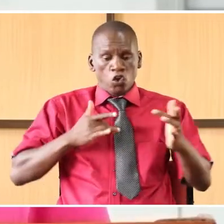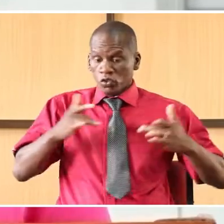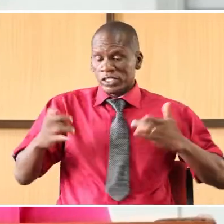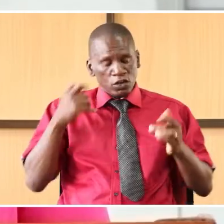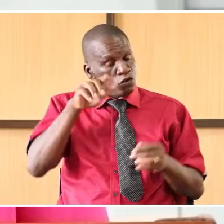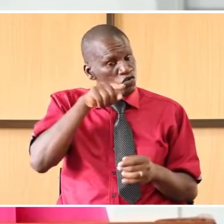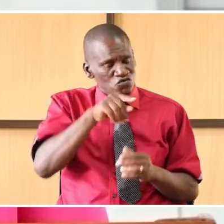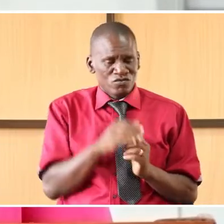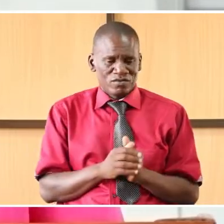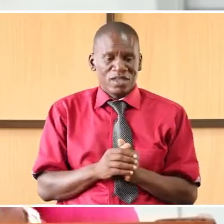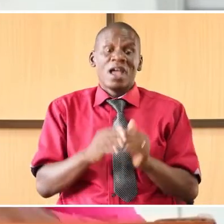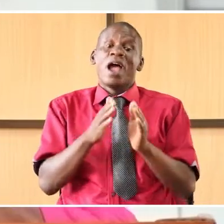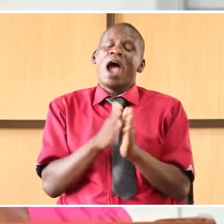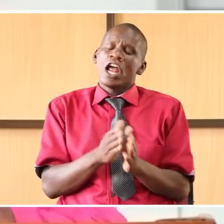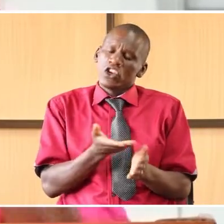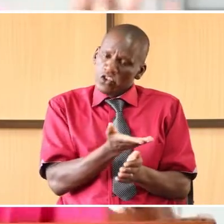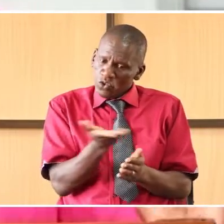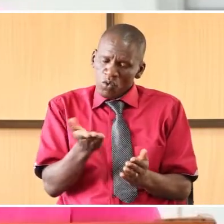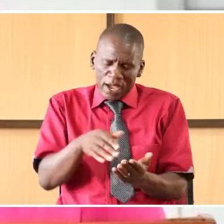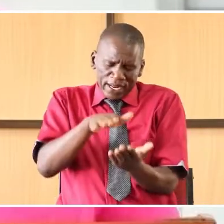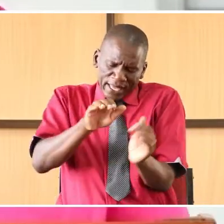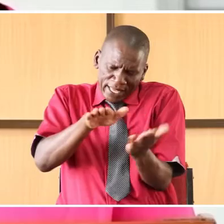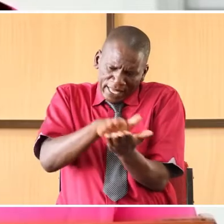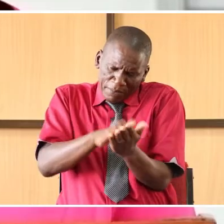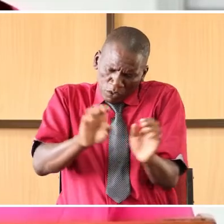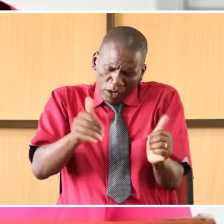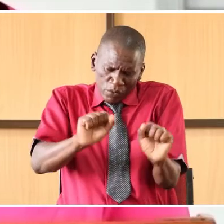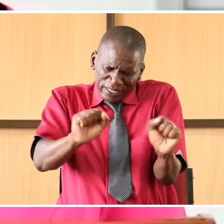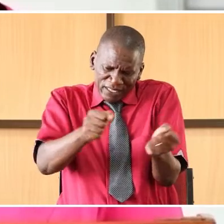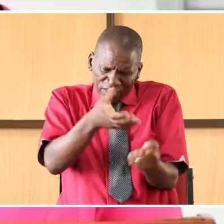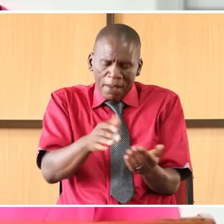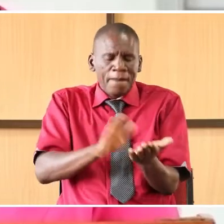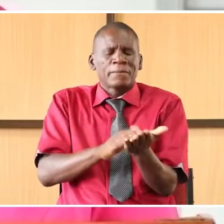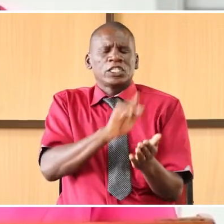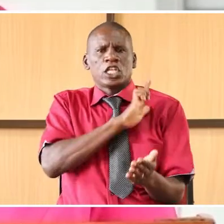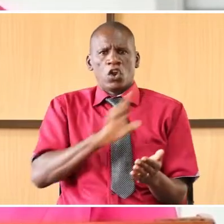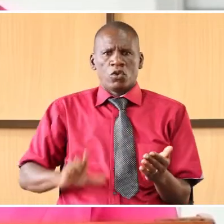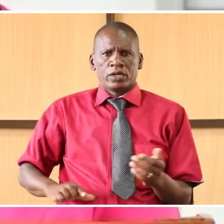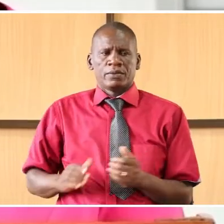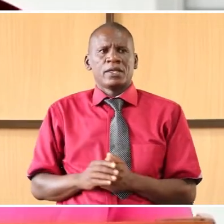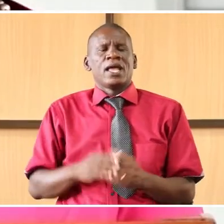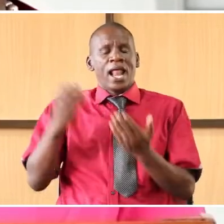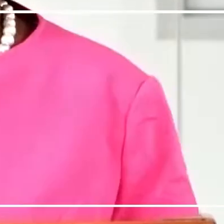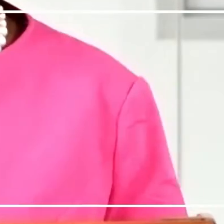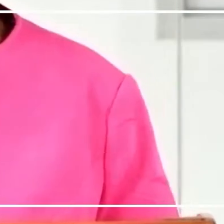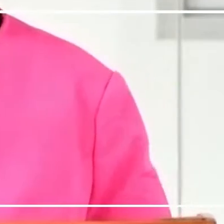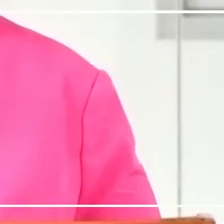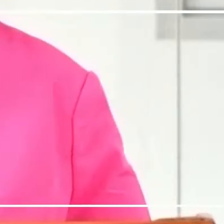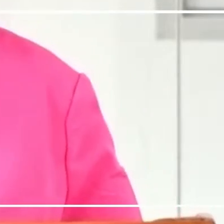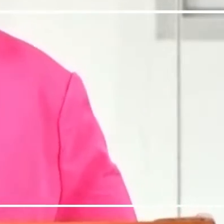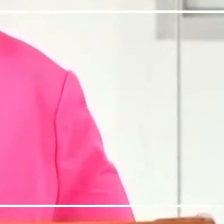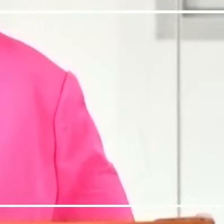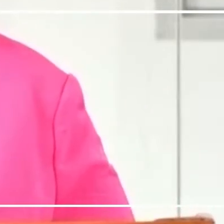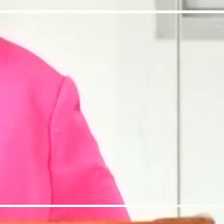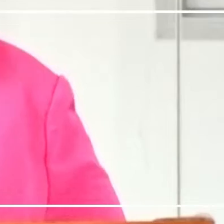concerned for you. And you are reserved. Praise God. Praise the Lord. Let us connect to